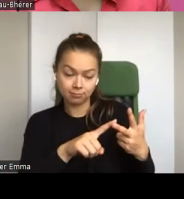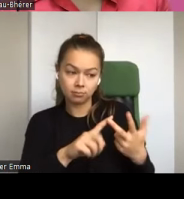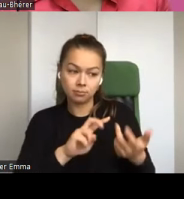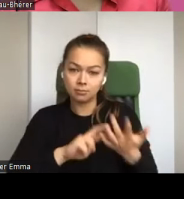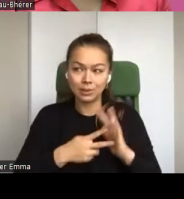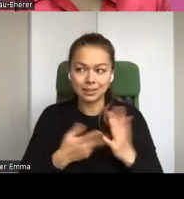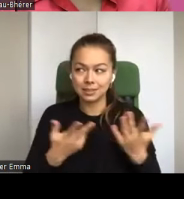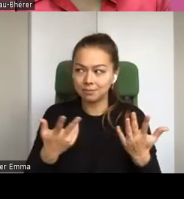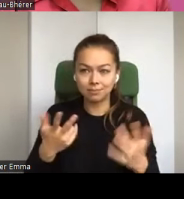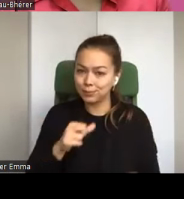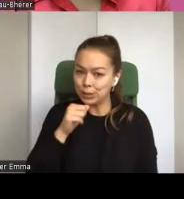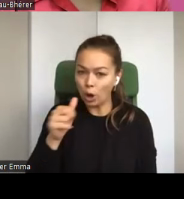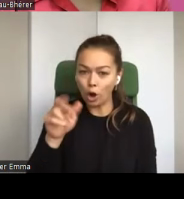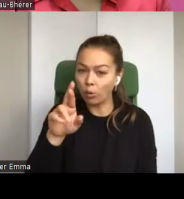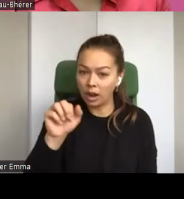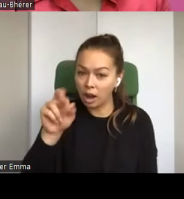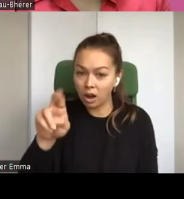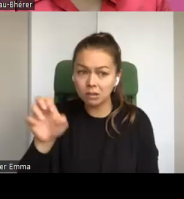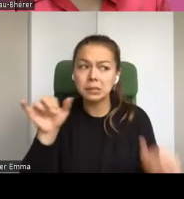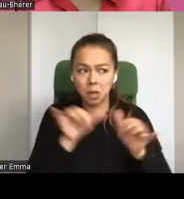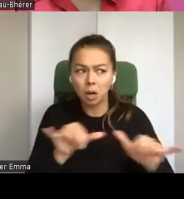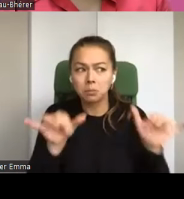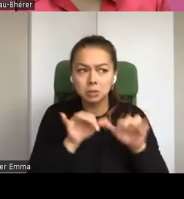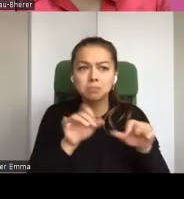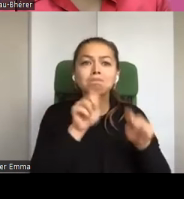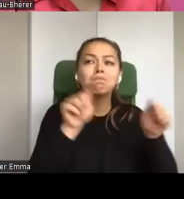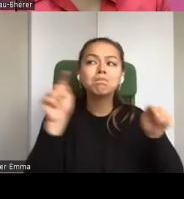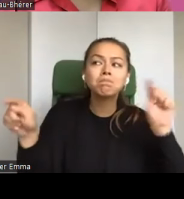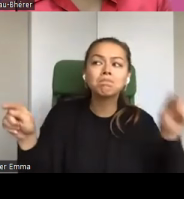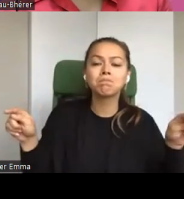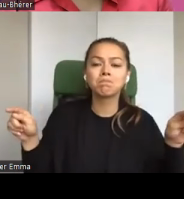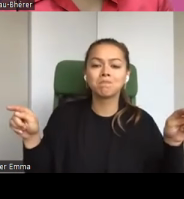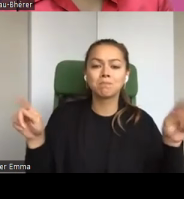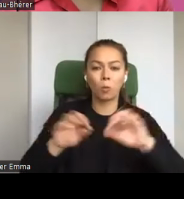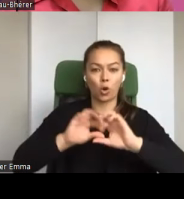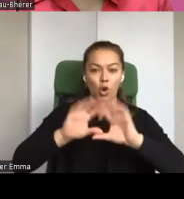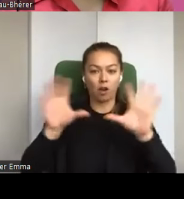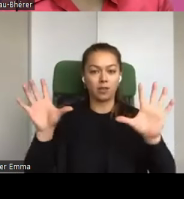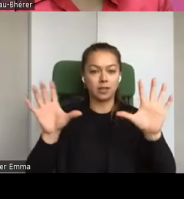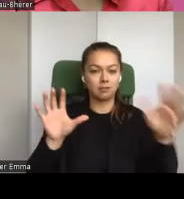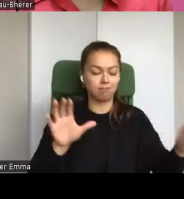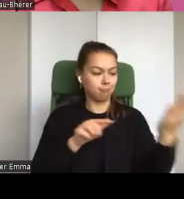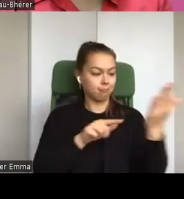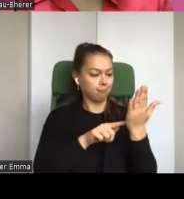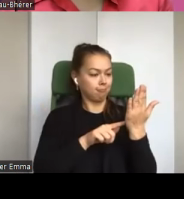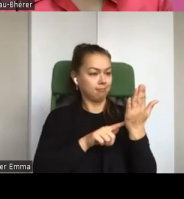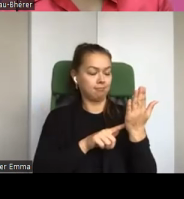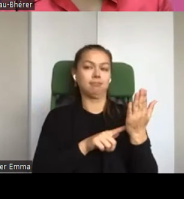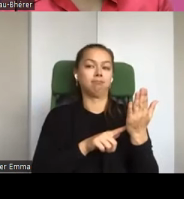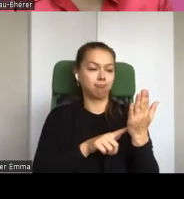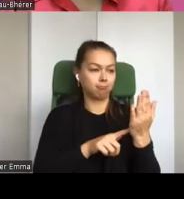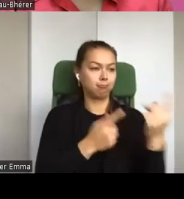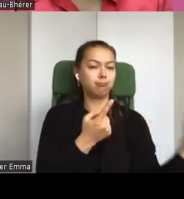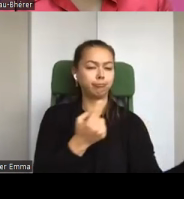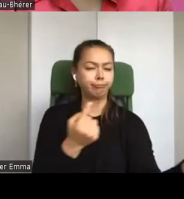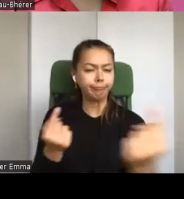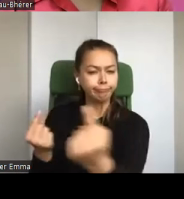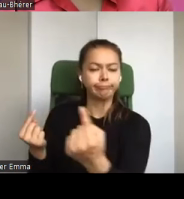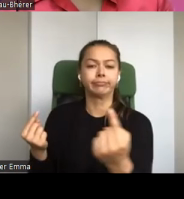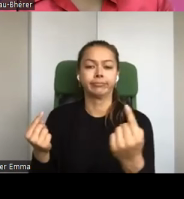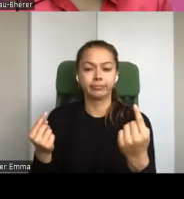us that you can no longer believe it's rare. It is a problem that affects all of us, no matter